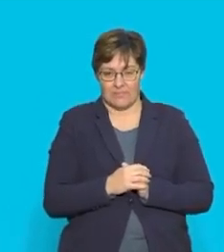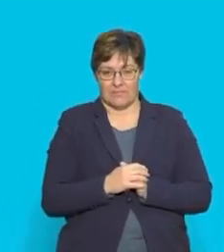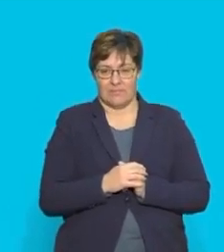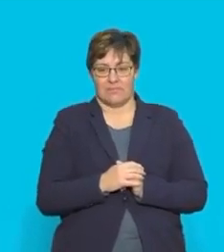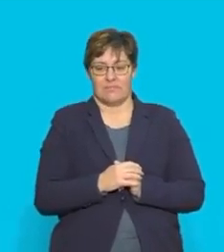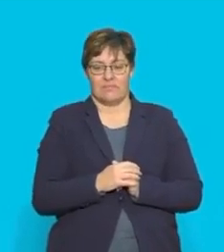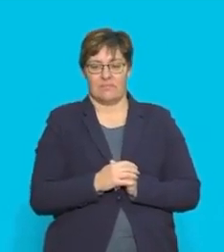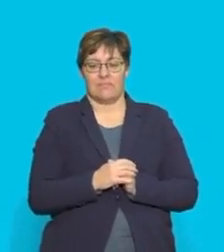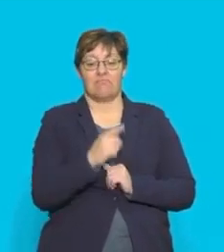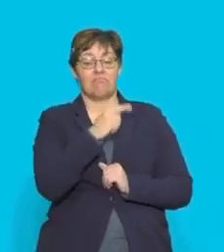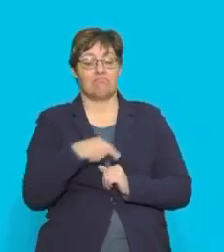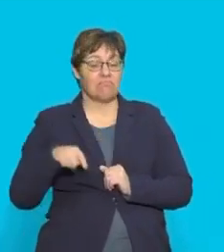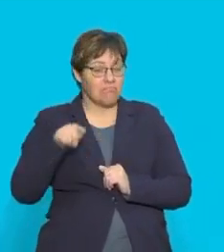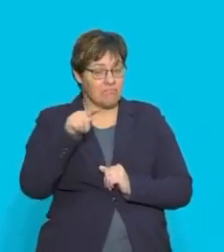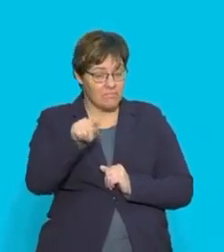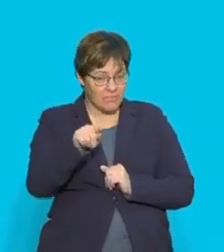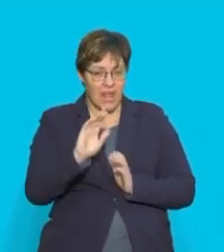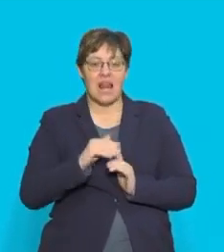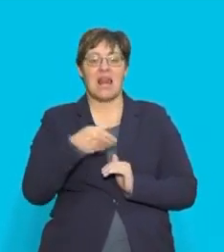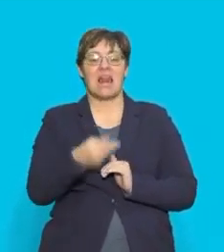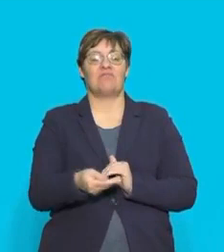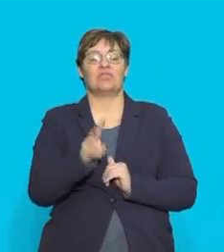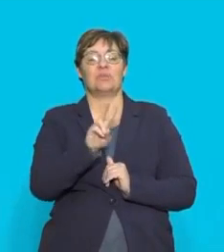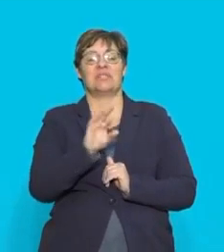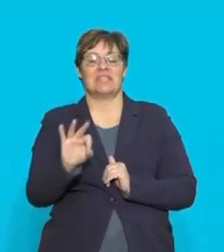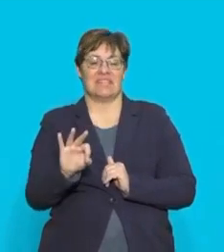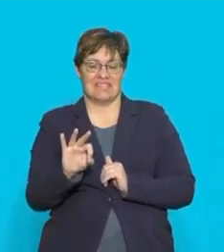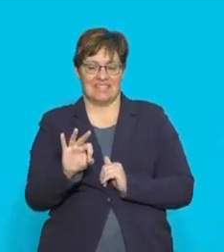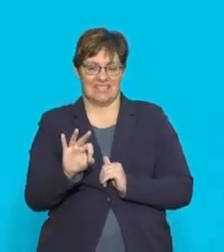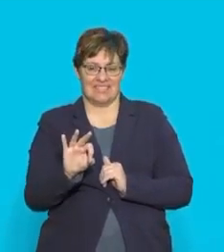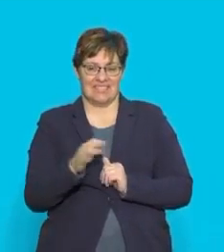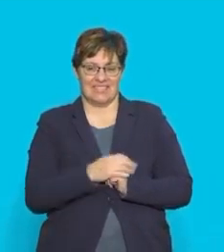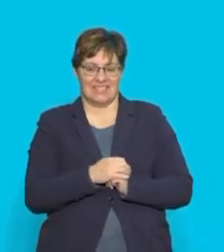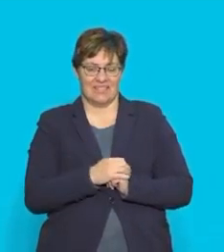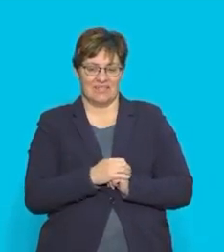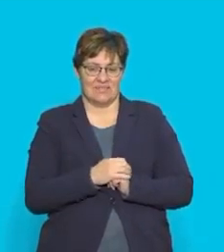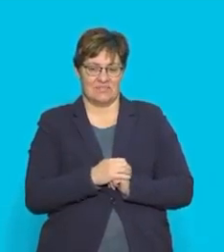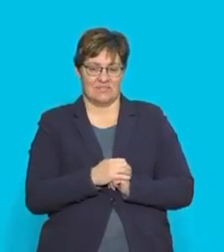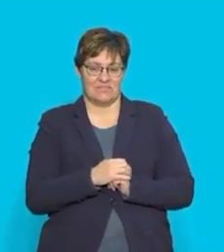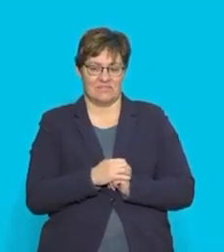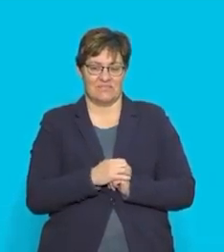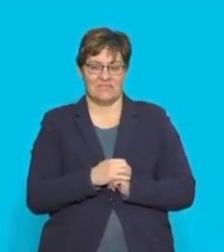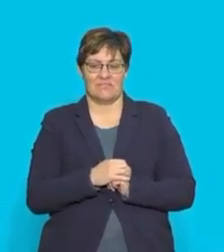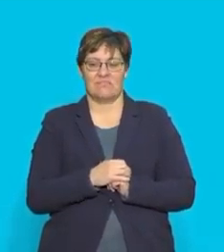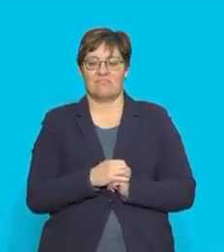there, which is that 24. Because we have 24 for that position now, this position,